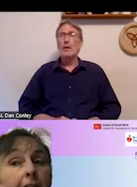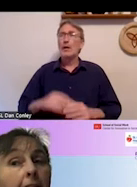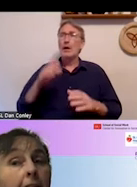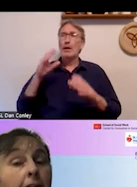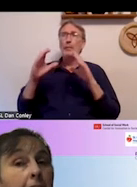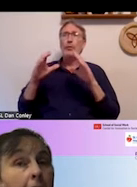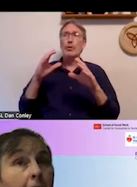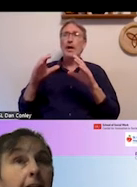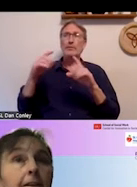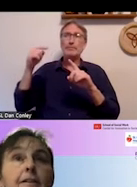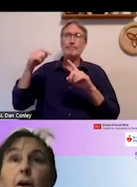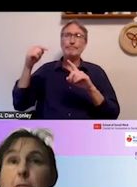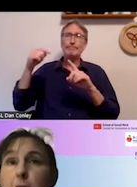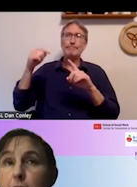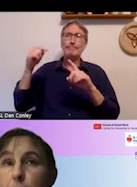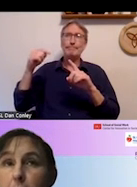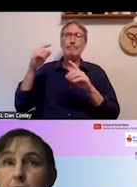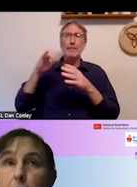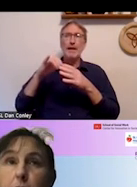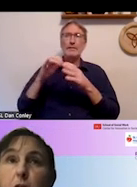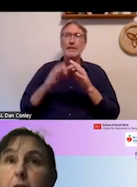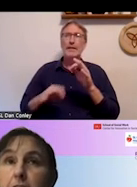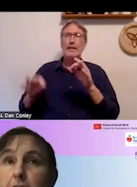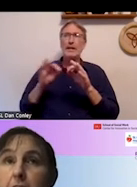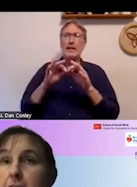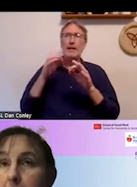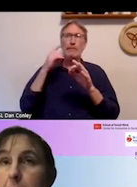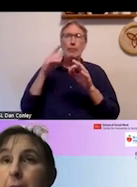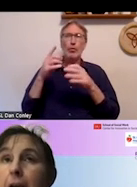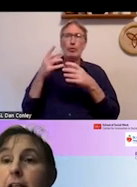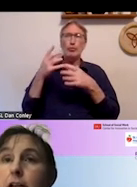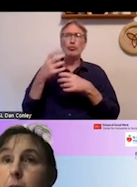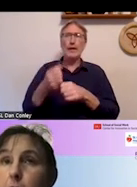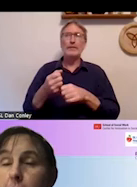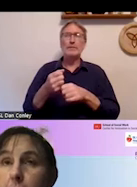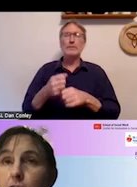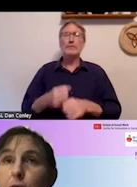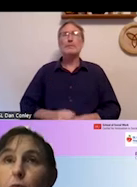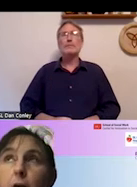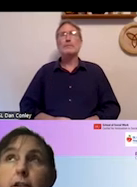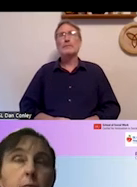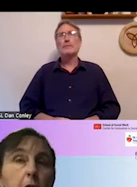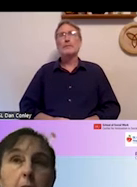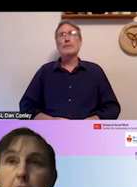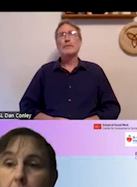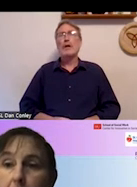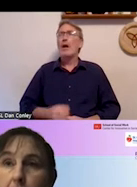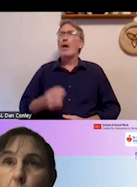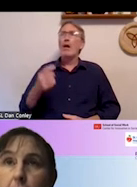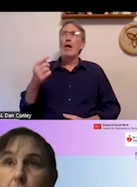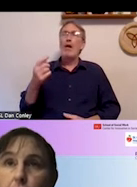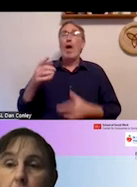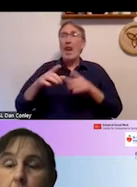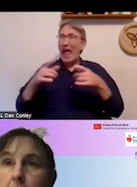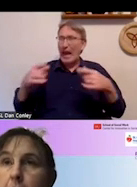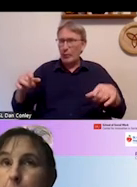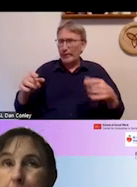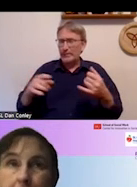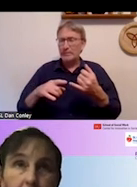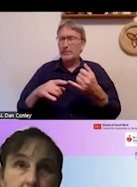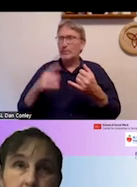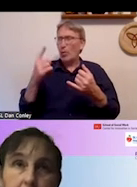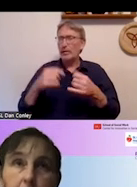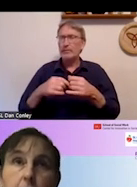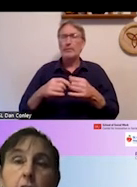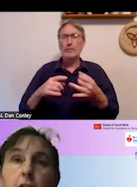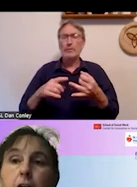Communication is the key to helping with trust. So many things impact communication. One's primary language, the